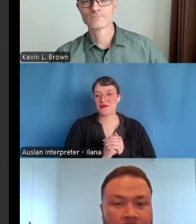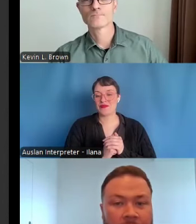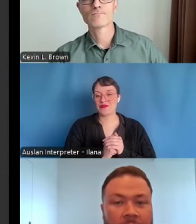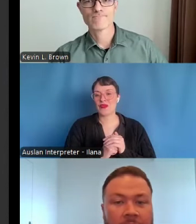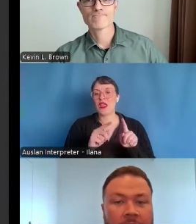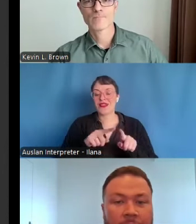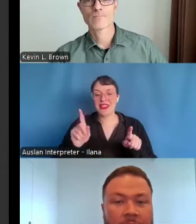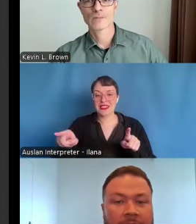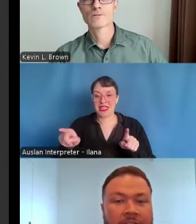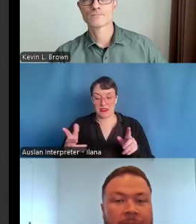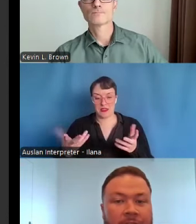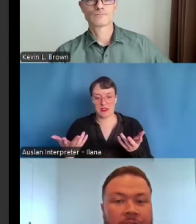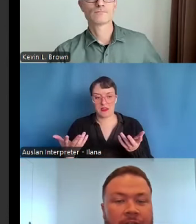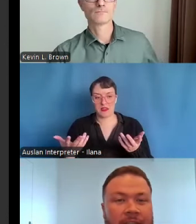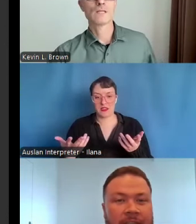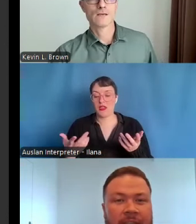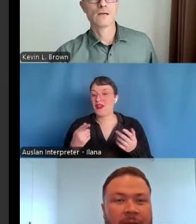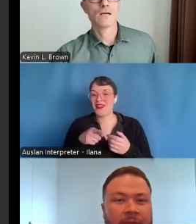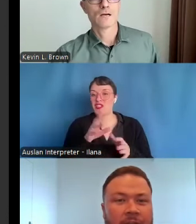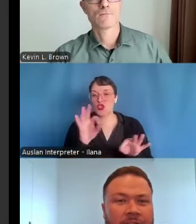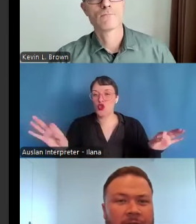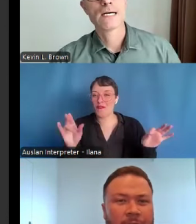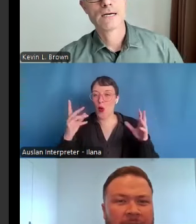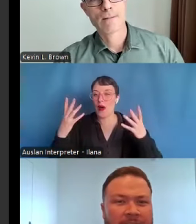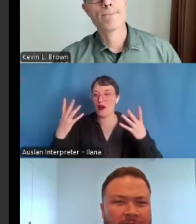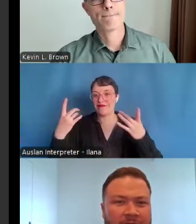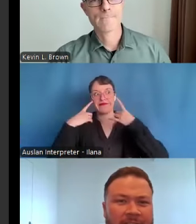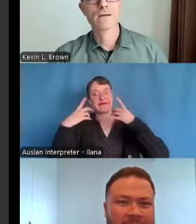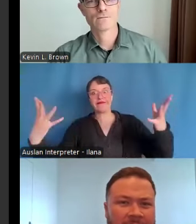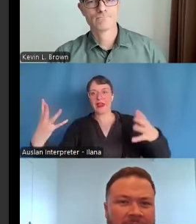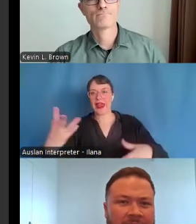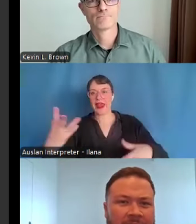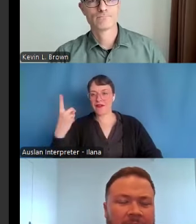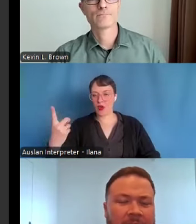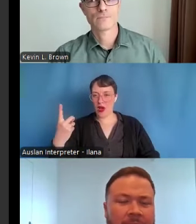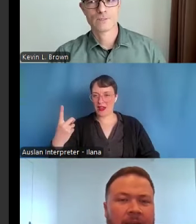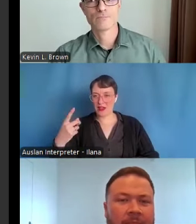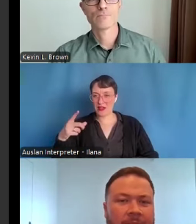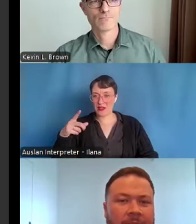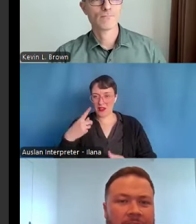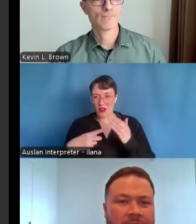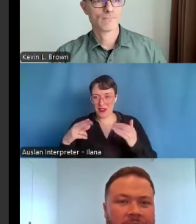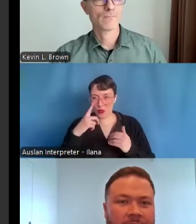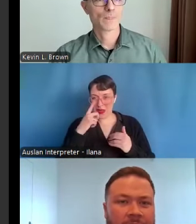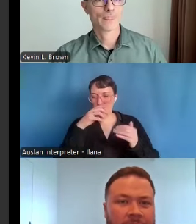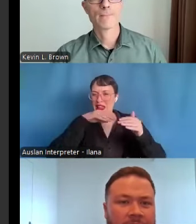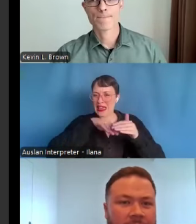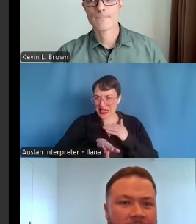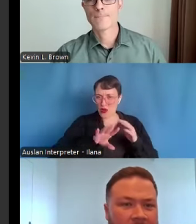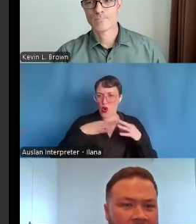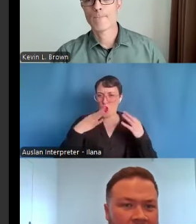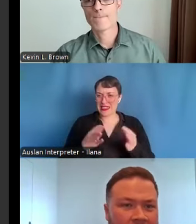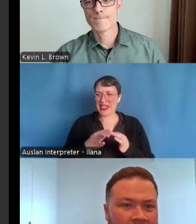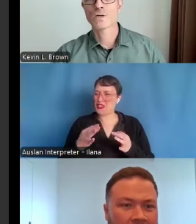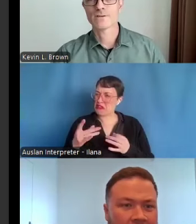helping with the organization, but the donors. There's just a bit of confusion there. If you wouldn't mind just revisiting that section, just so we can